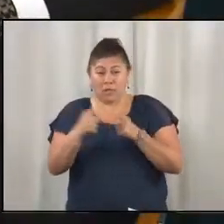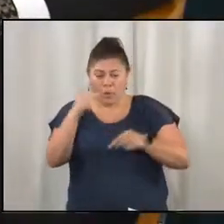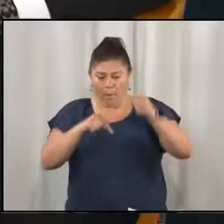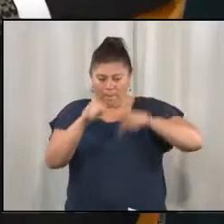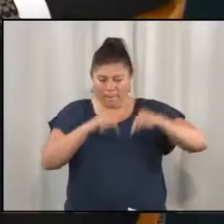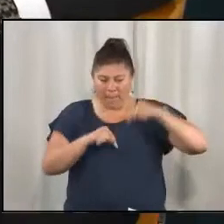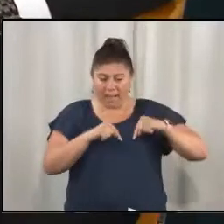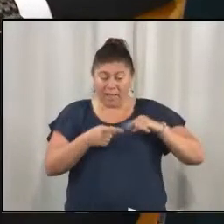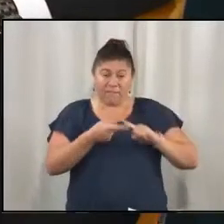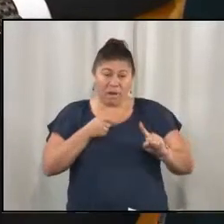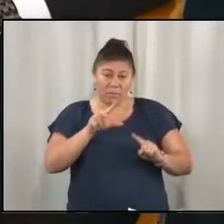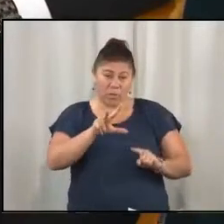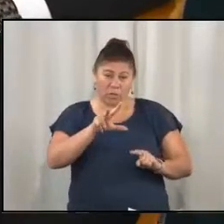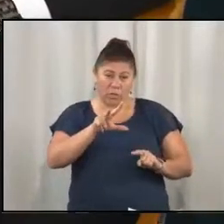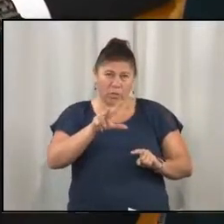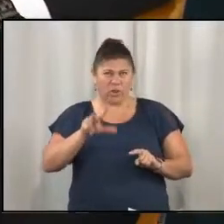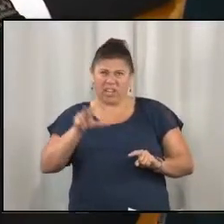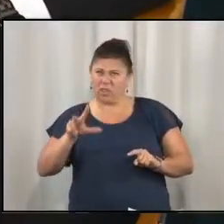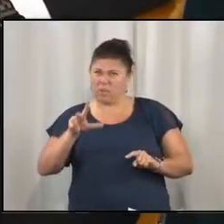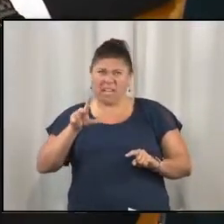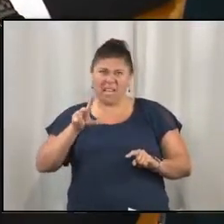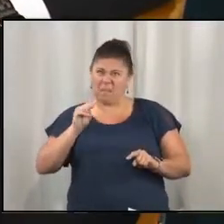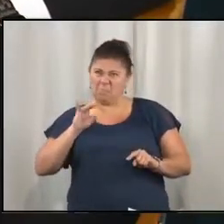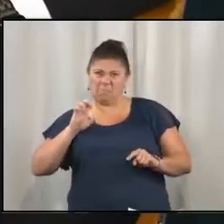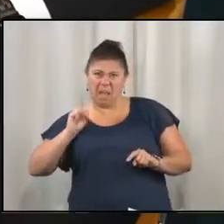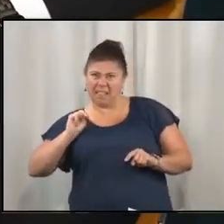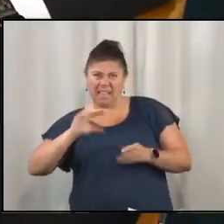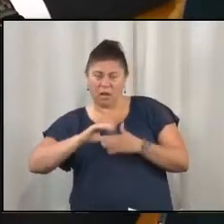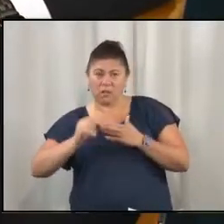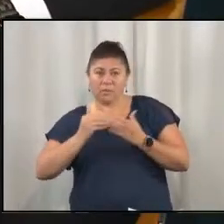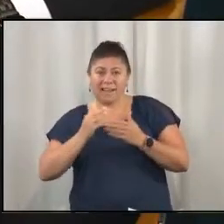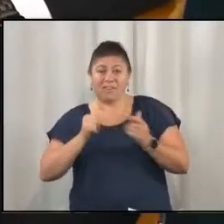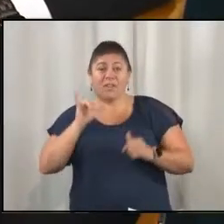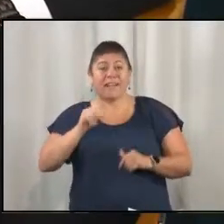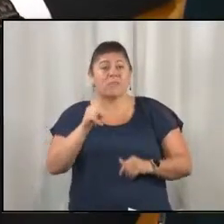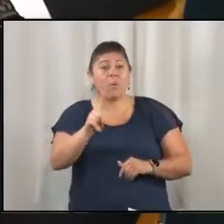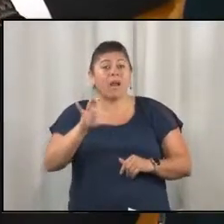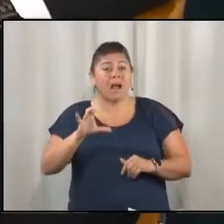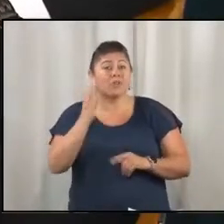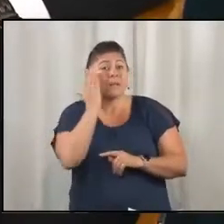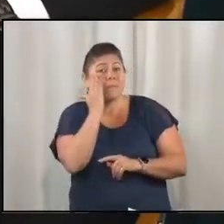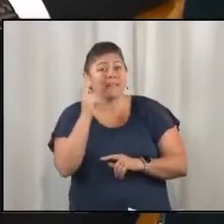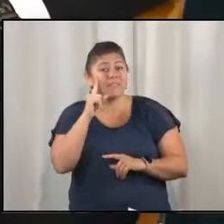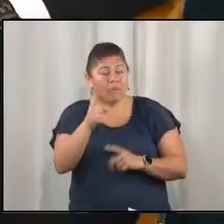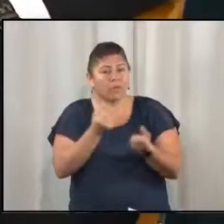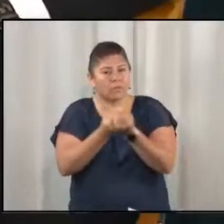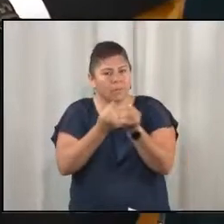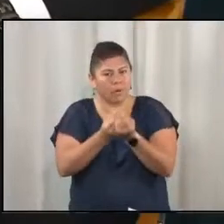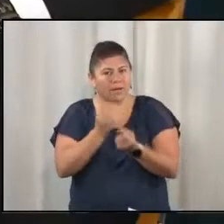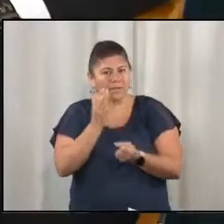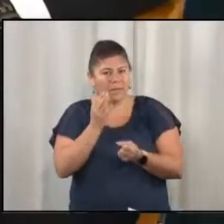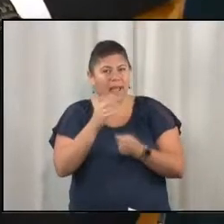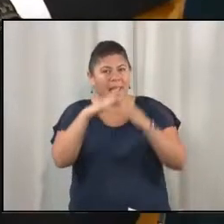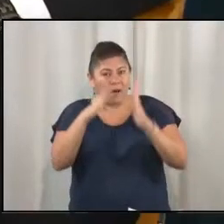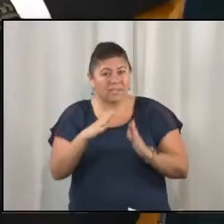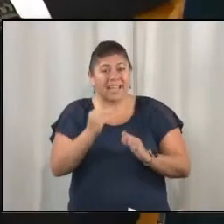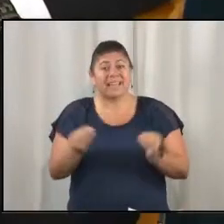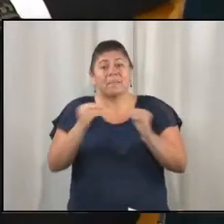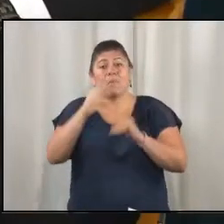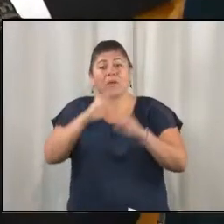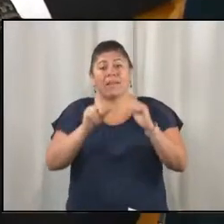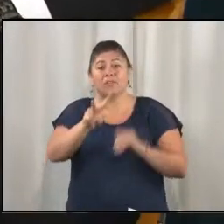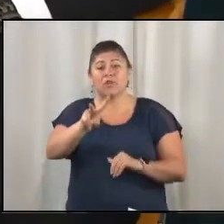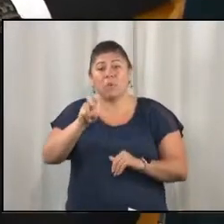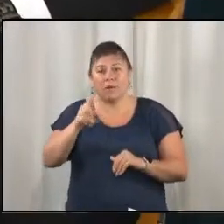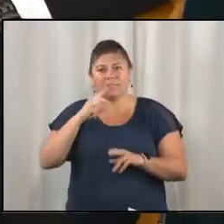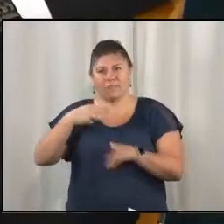that $33 million, that's 100 beds of permanent supportive housing we're bringing online, and more than 200 beds of interim housing,